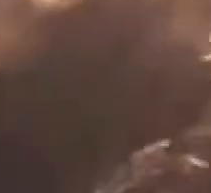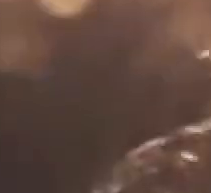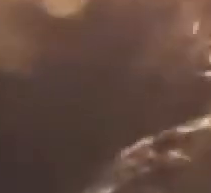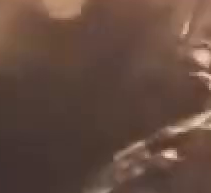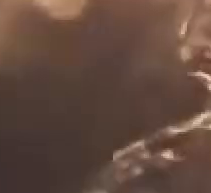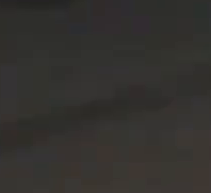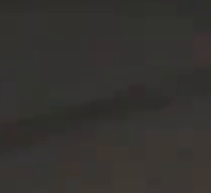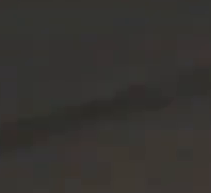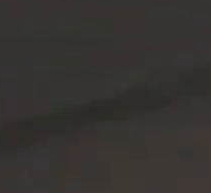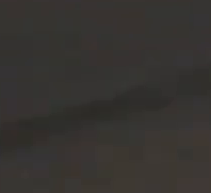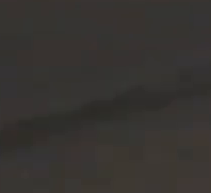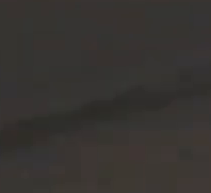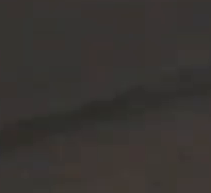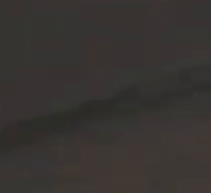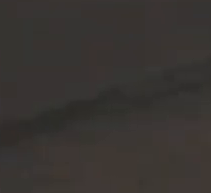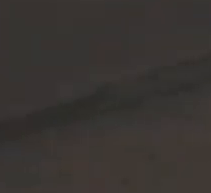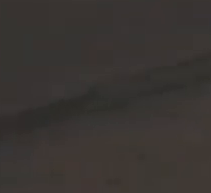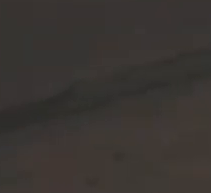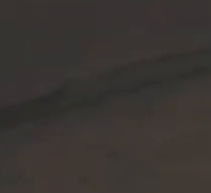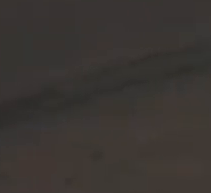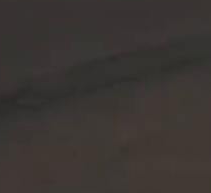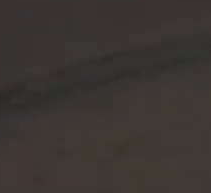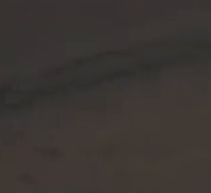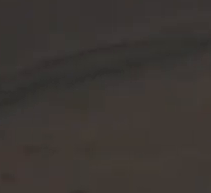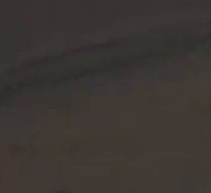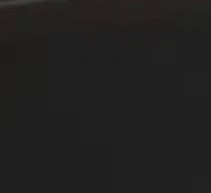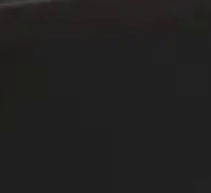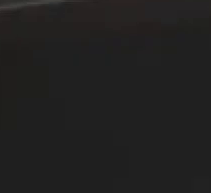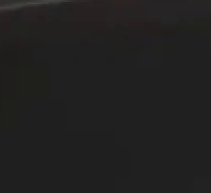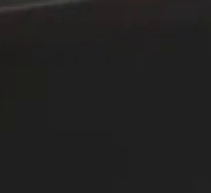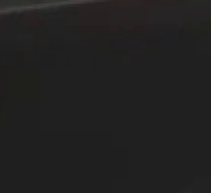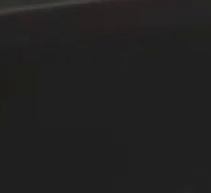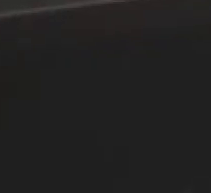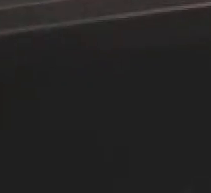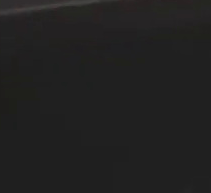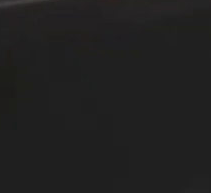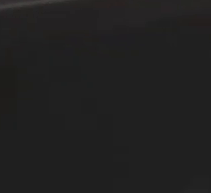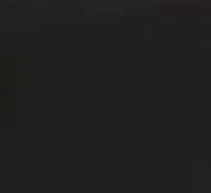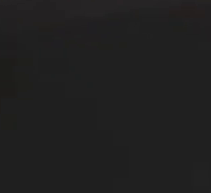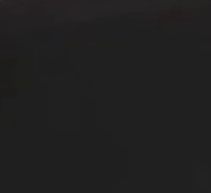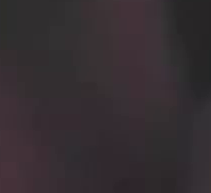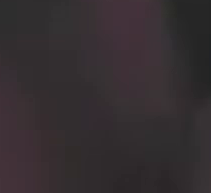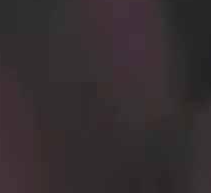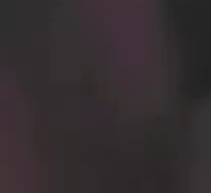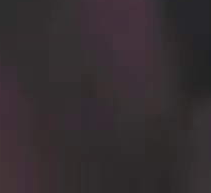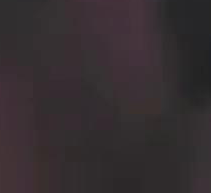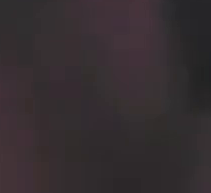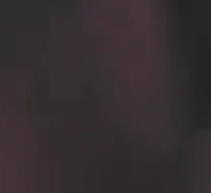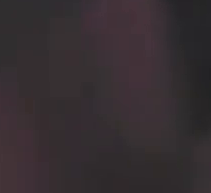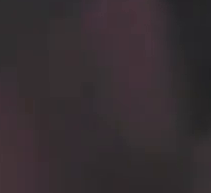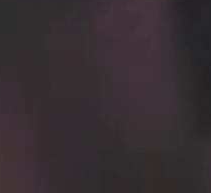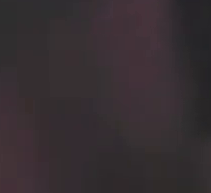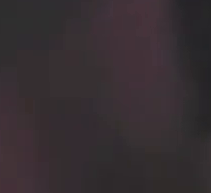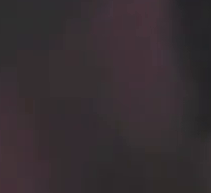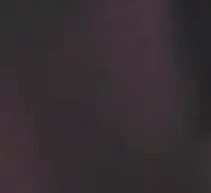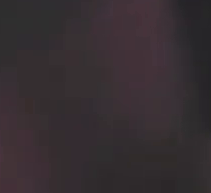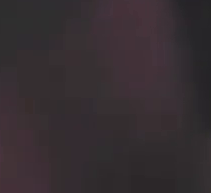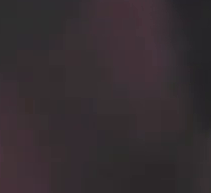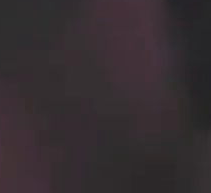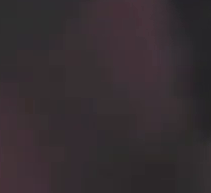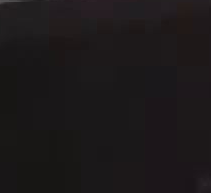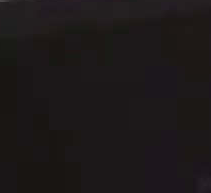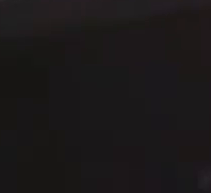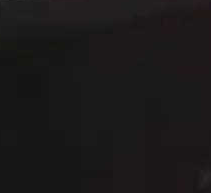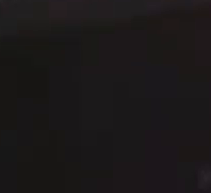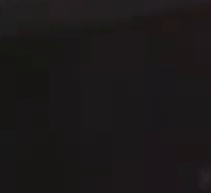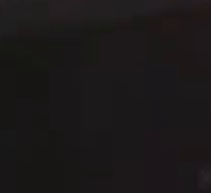it. He will cover you with his feathers, and under his wings you will find refuge. His truth is your shield and